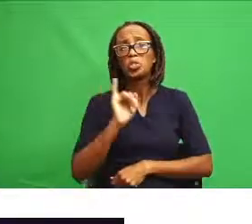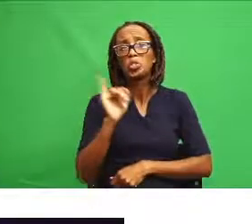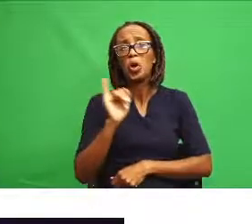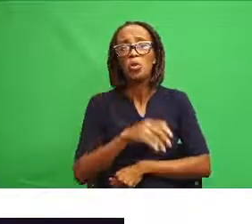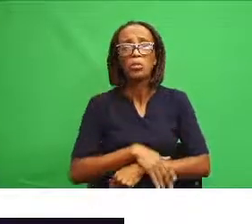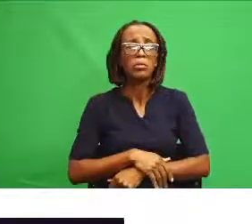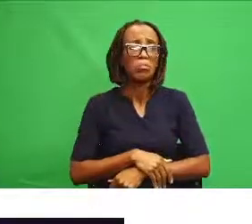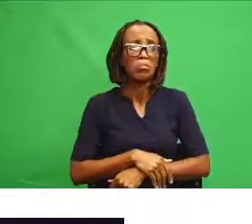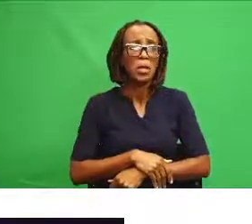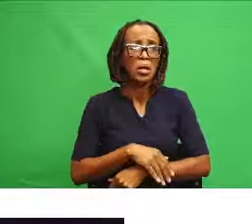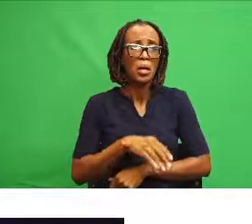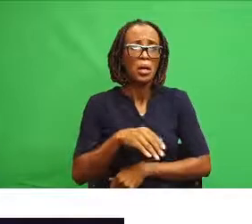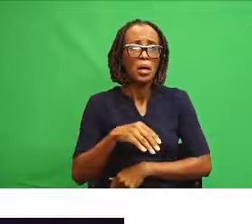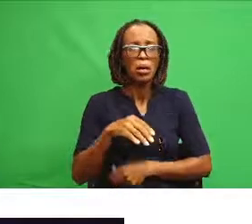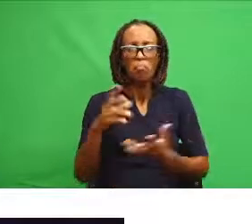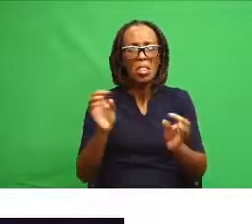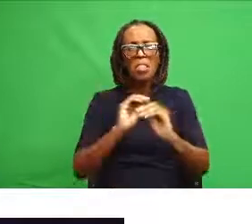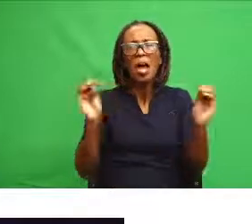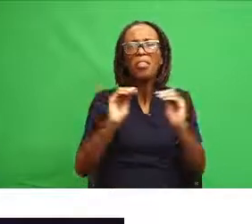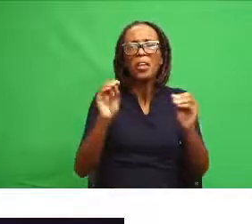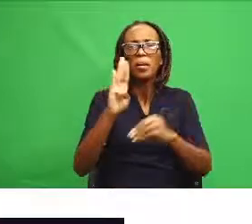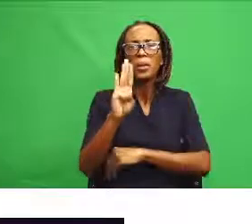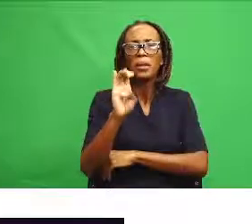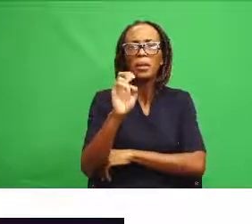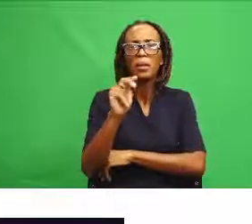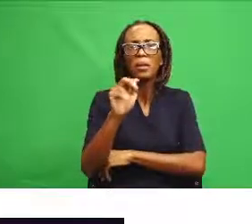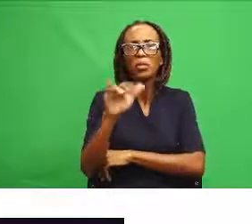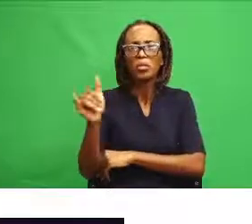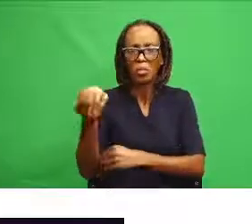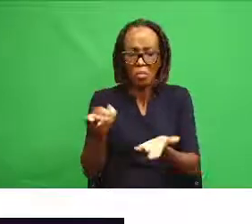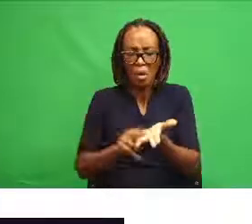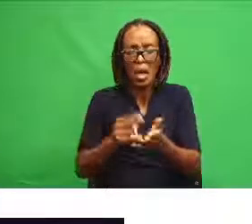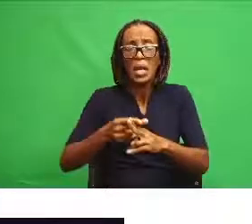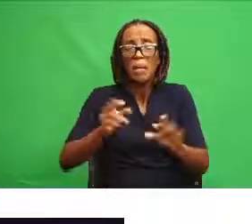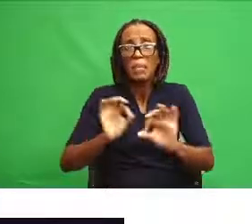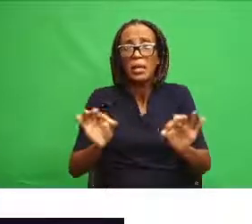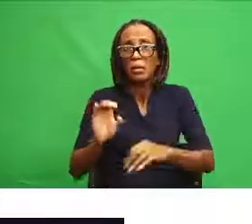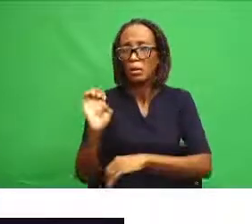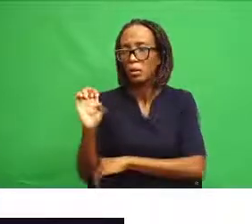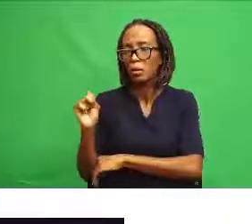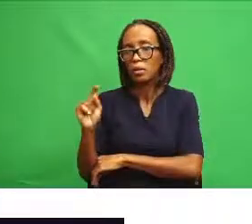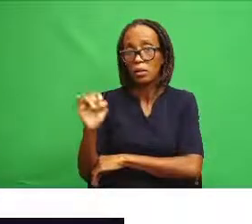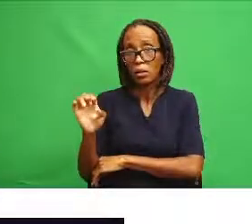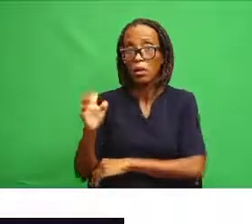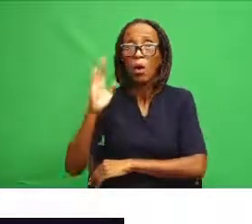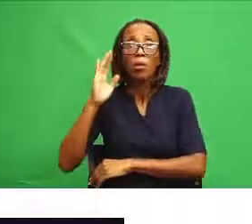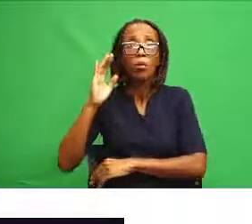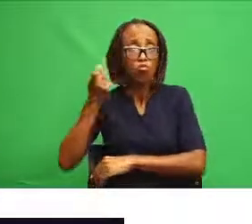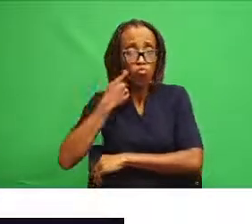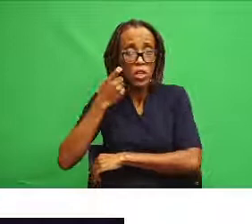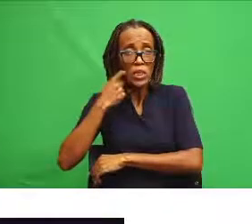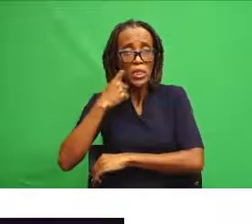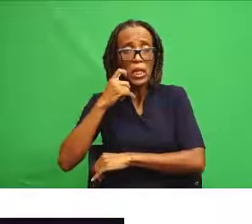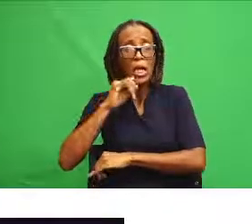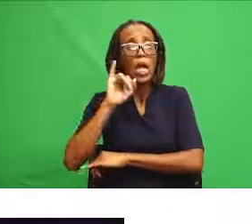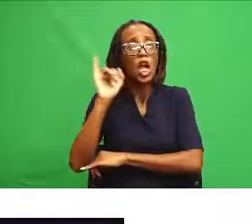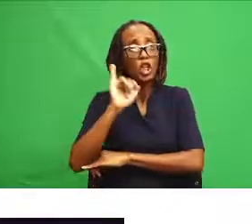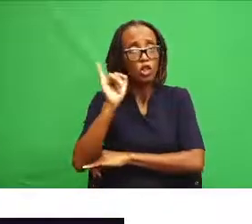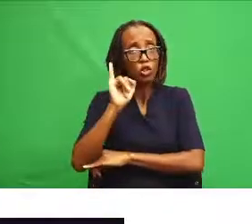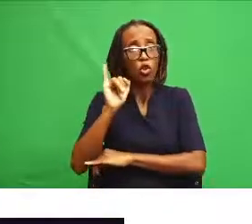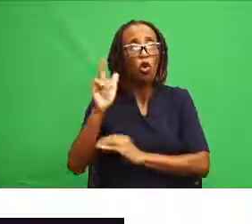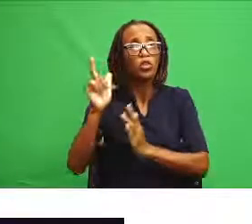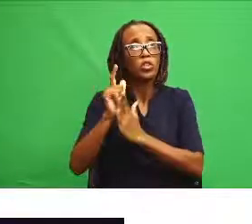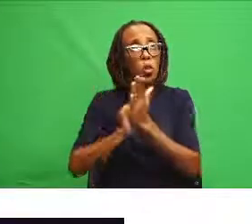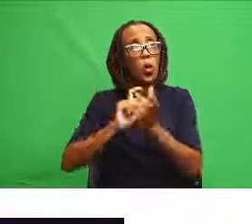and the beneficiary's estate. Now, with the proclamation of the new Insurance Act, that whole estate